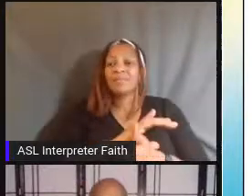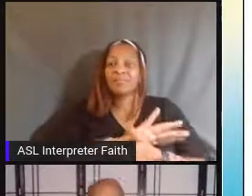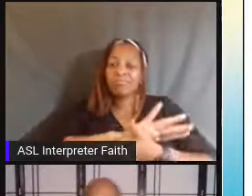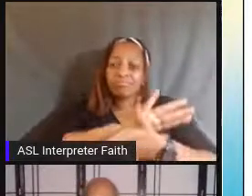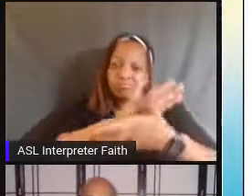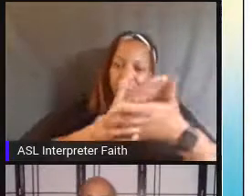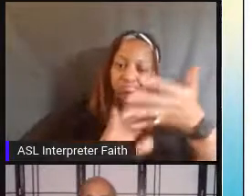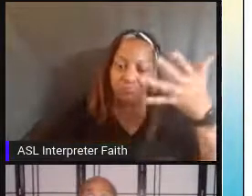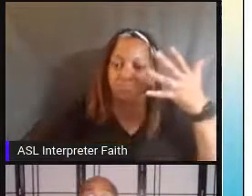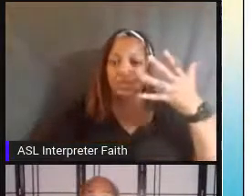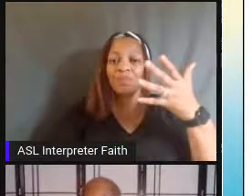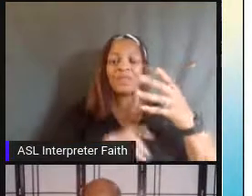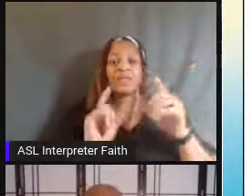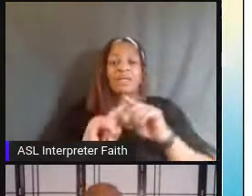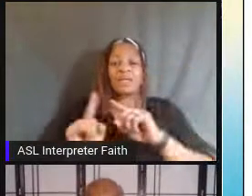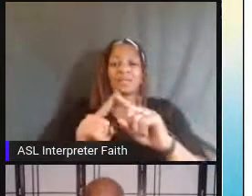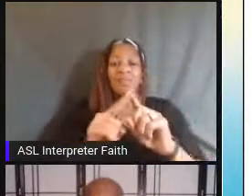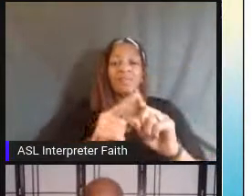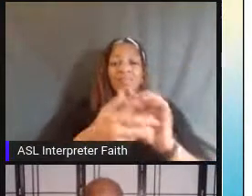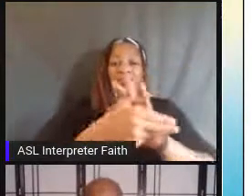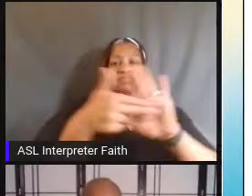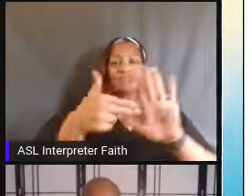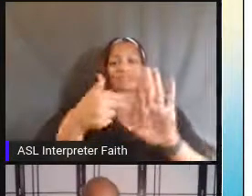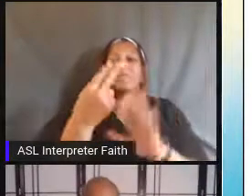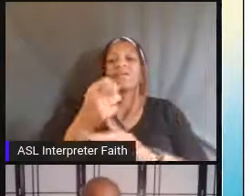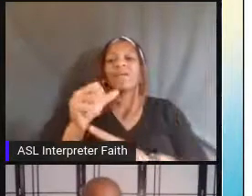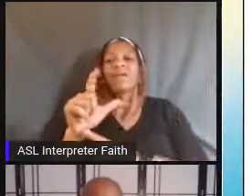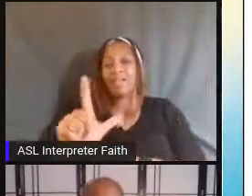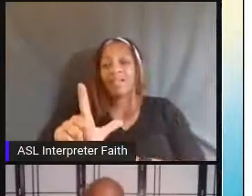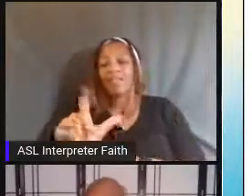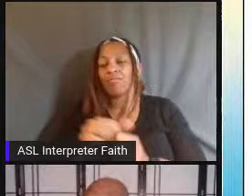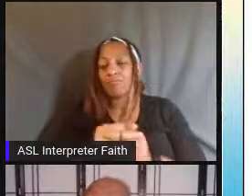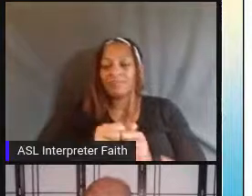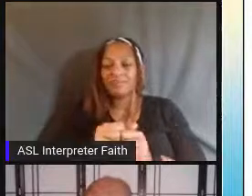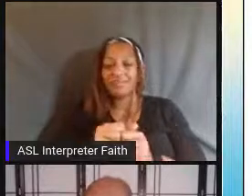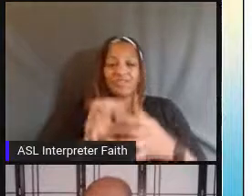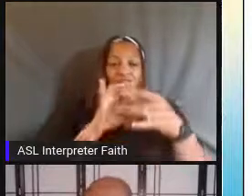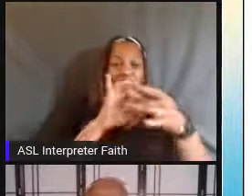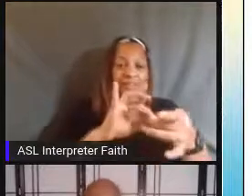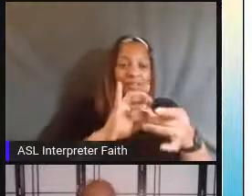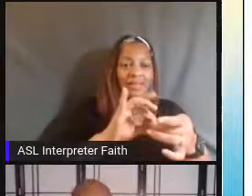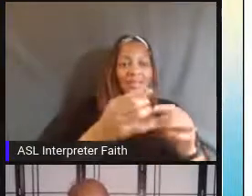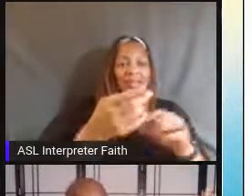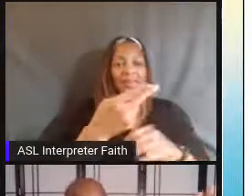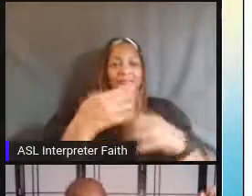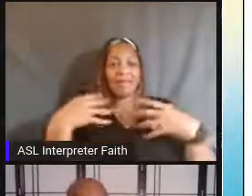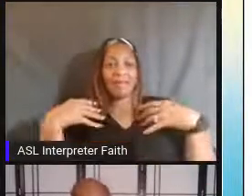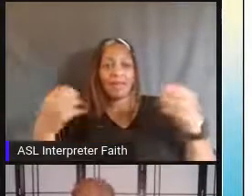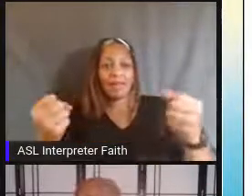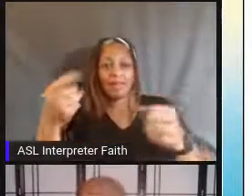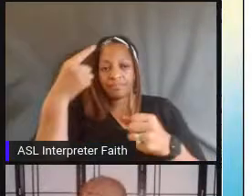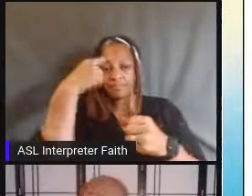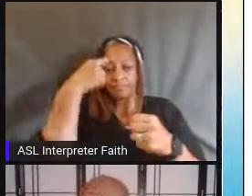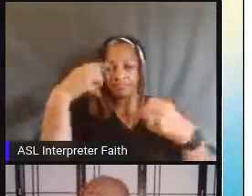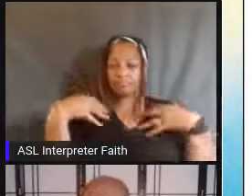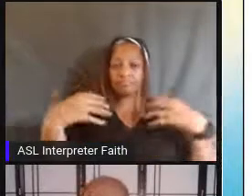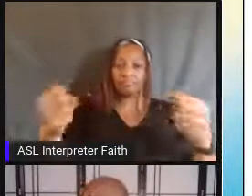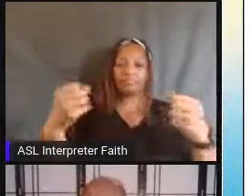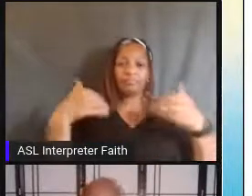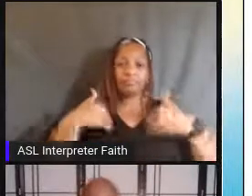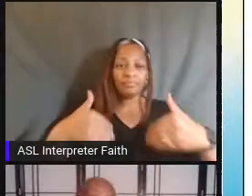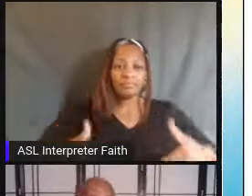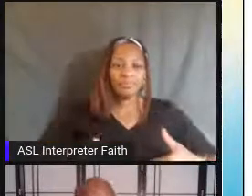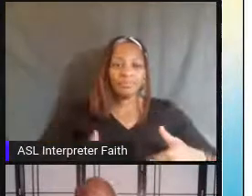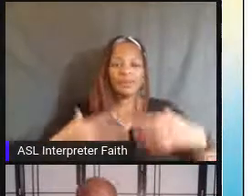regarding this idea of healing. Healing my body, healing my mind, healing my emotions, healing the